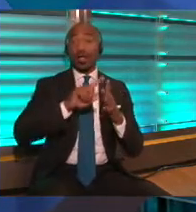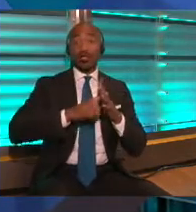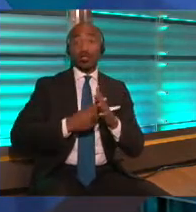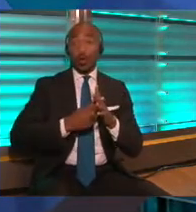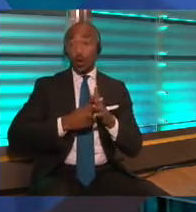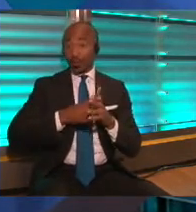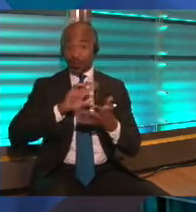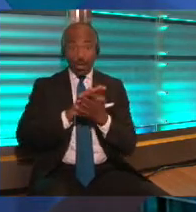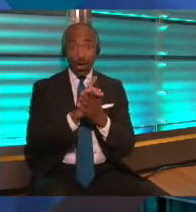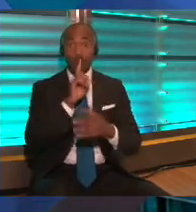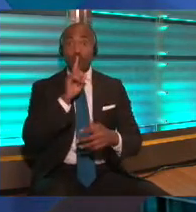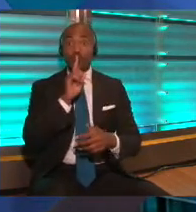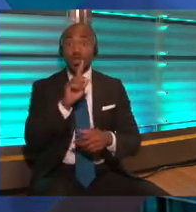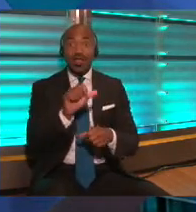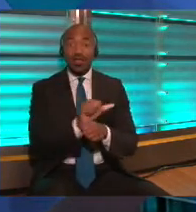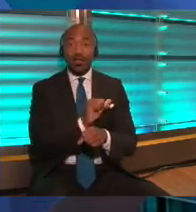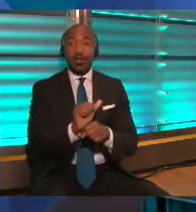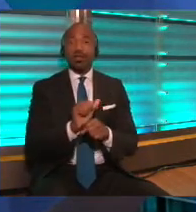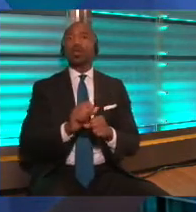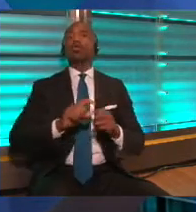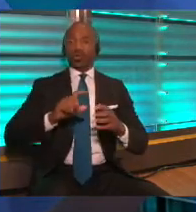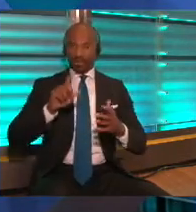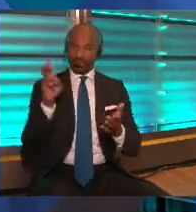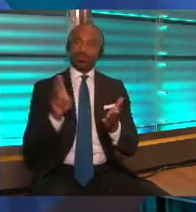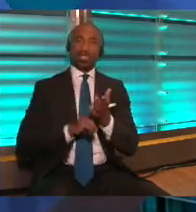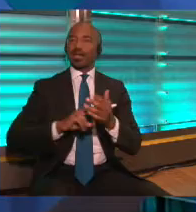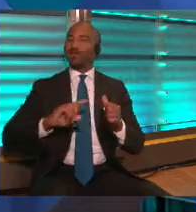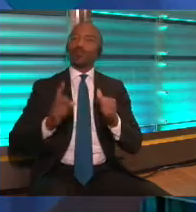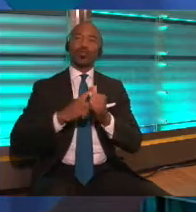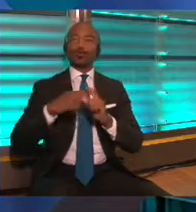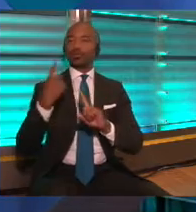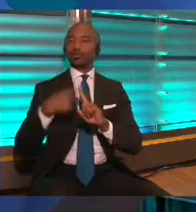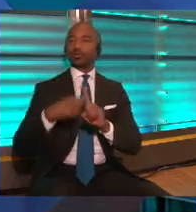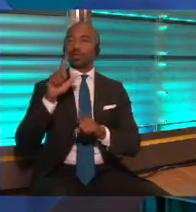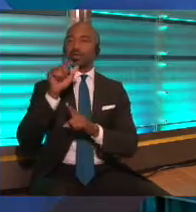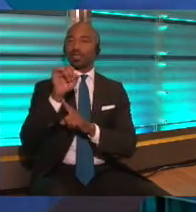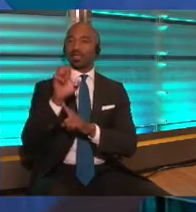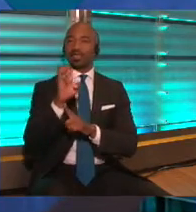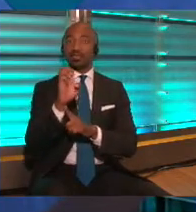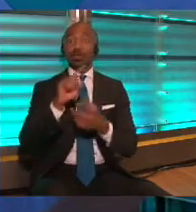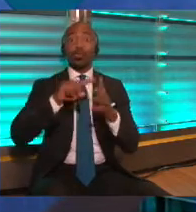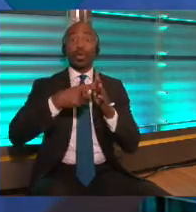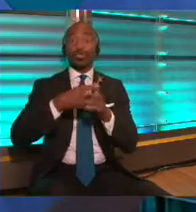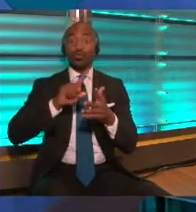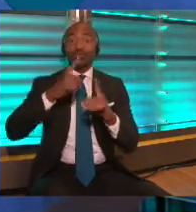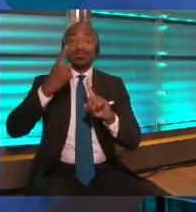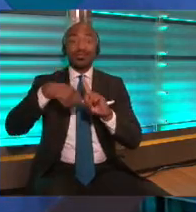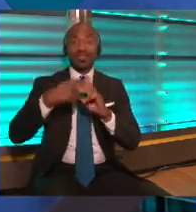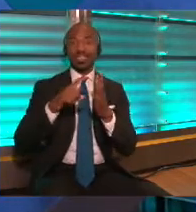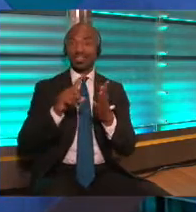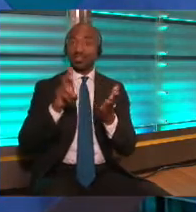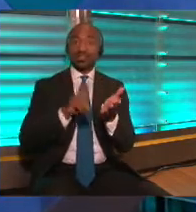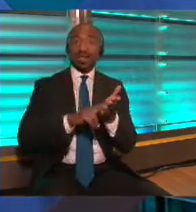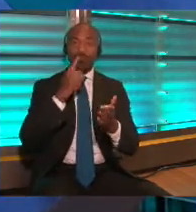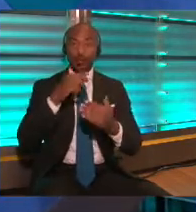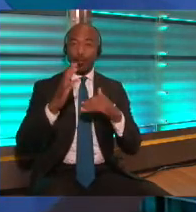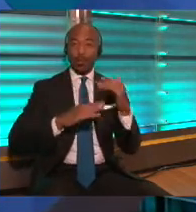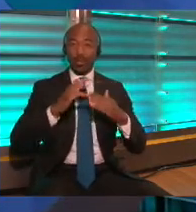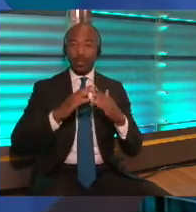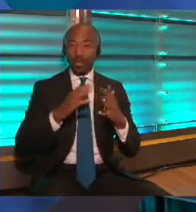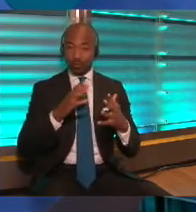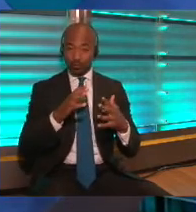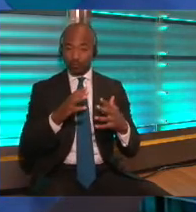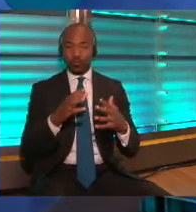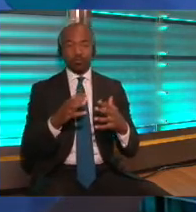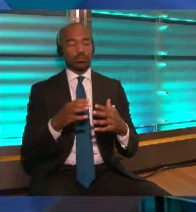lease on a small street in Georgetown. And once you sign that first lease, you're on the hook, and it becomes very scary because you have to learn